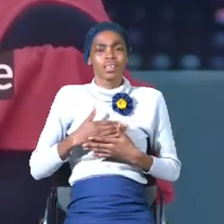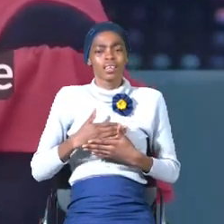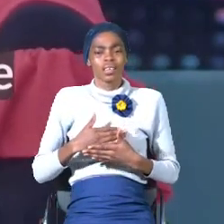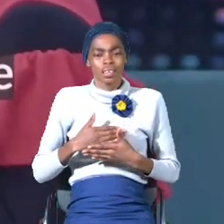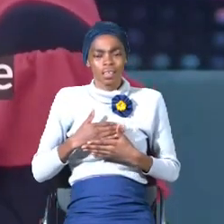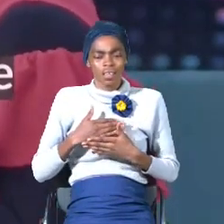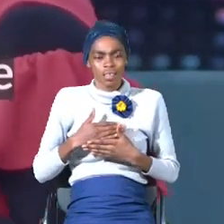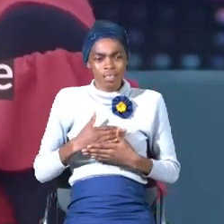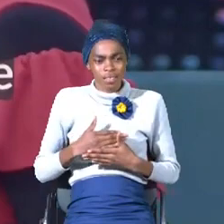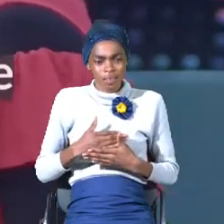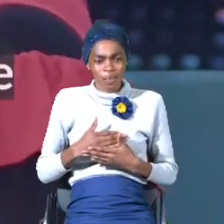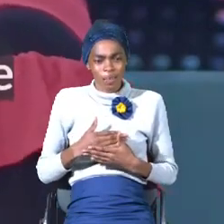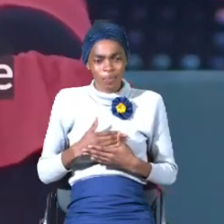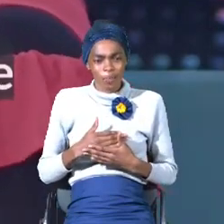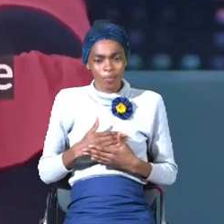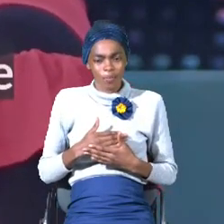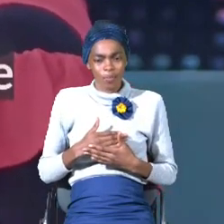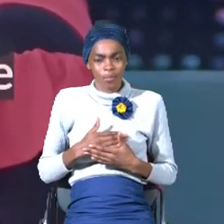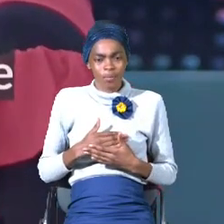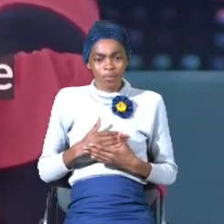Breathe.